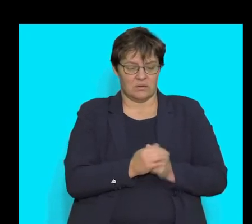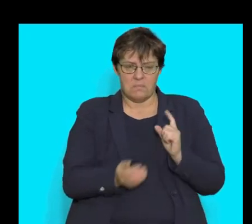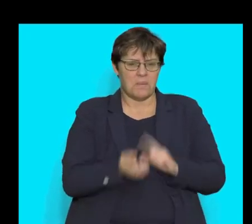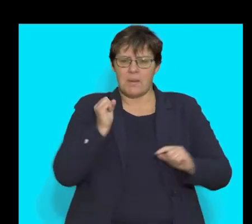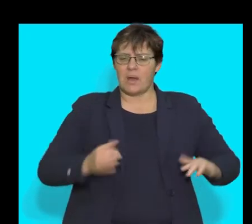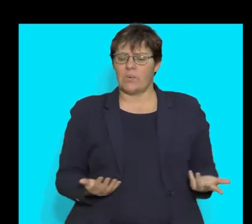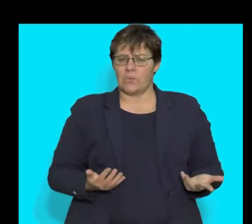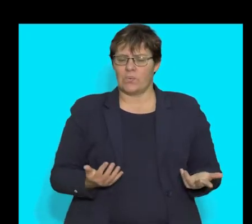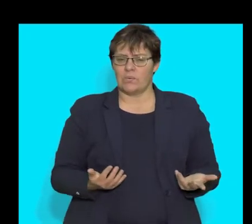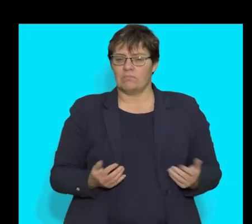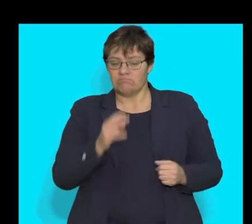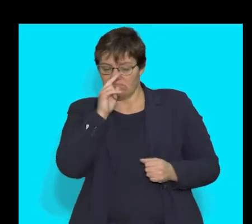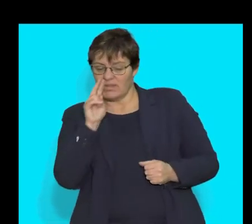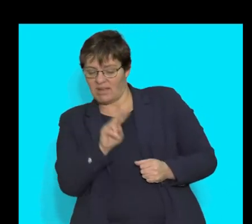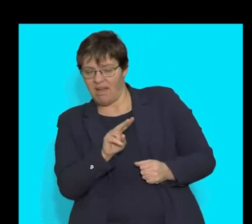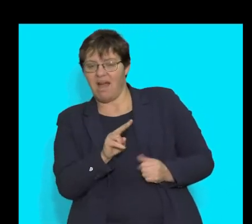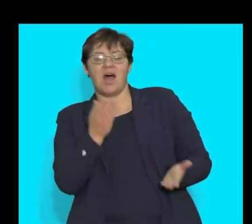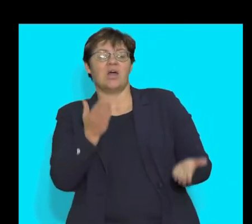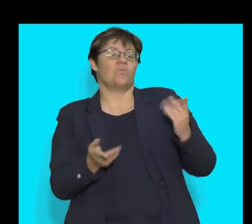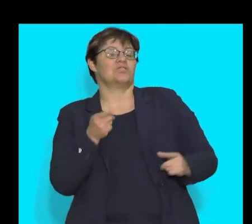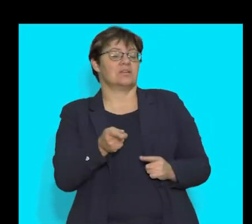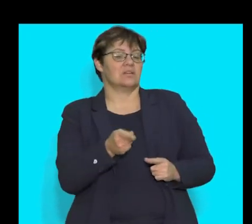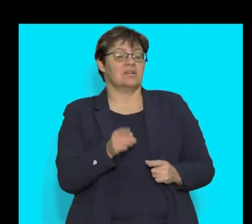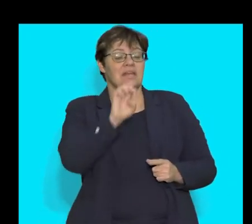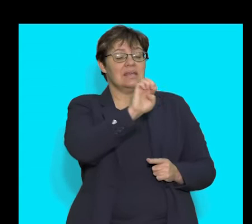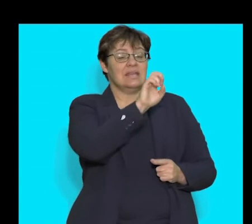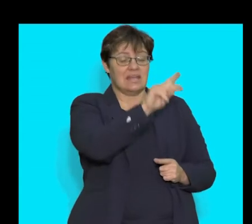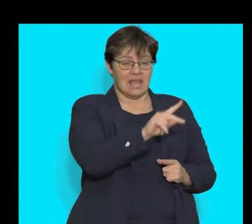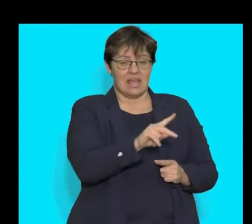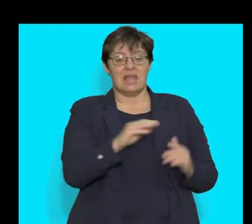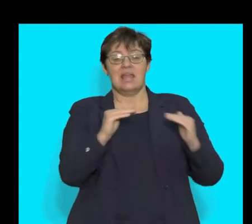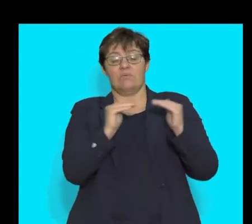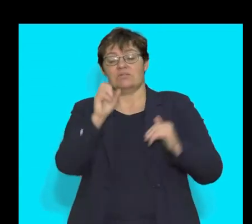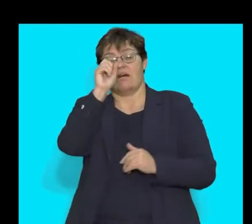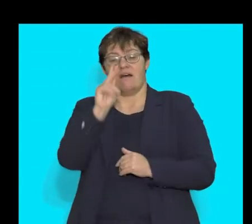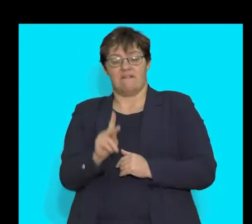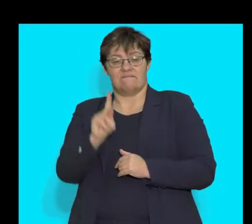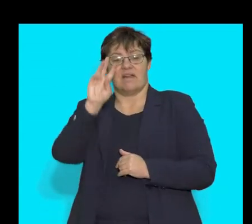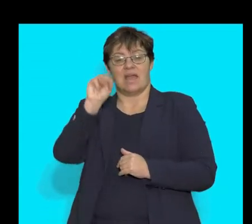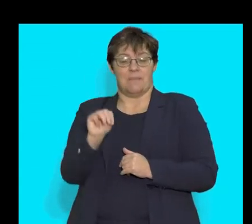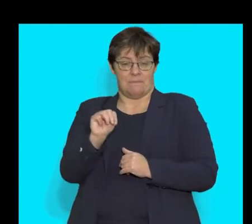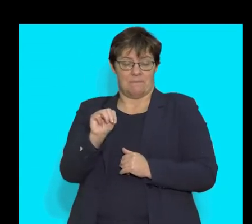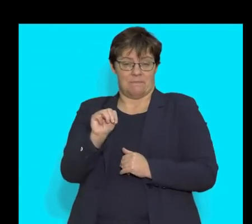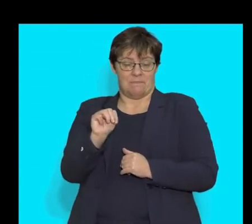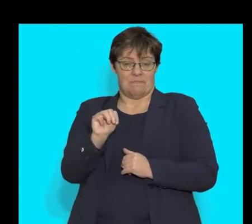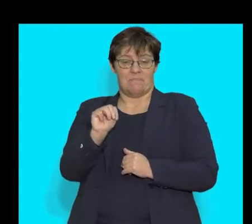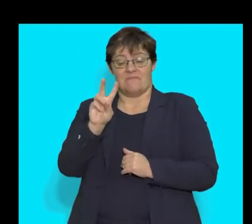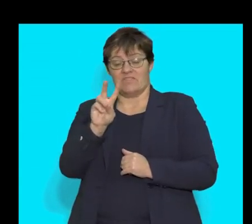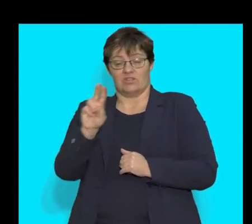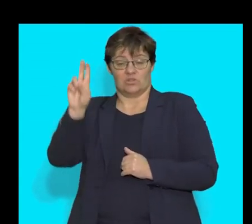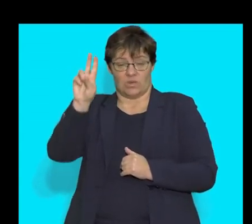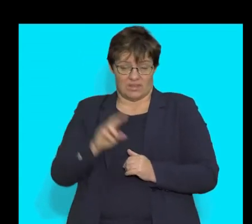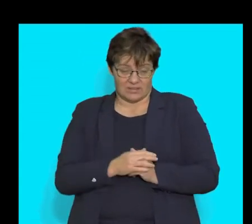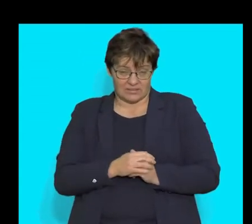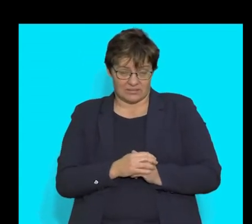get that? Well, we saw originally the equation is EK is equal to half m for mass v